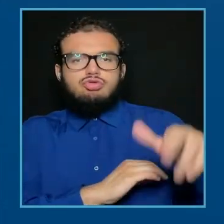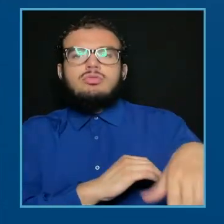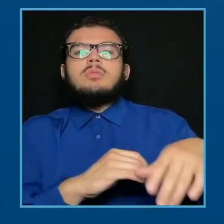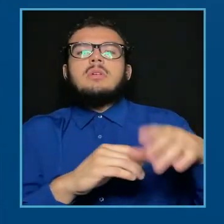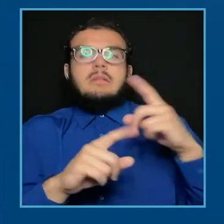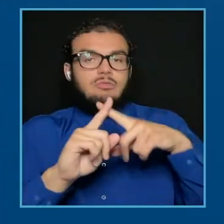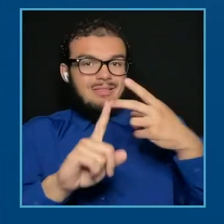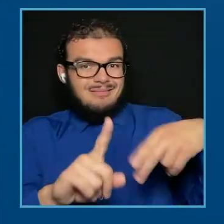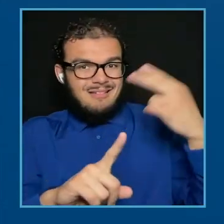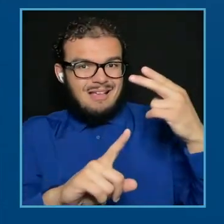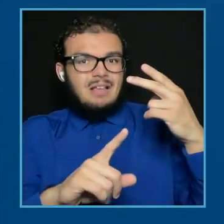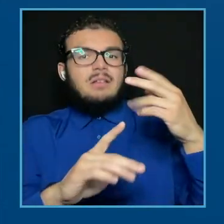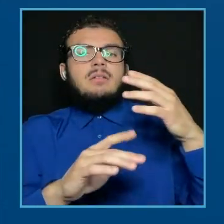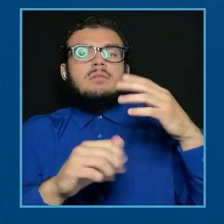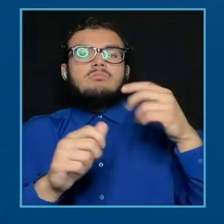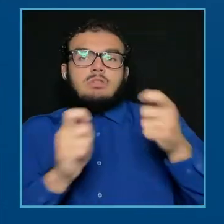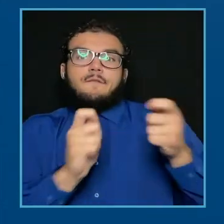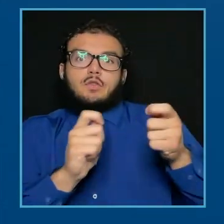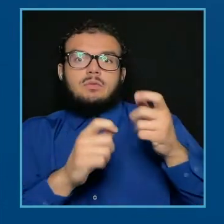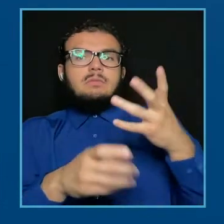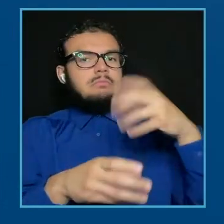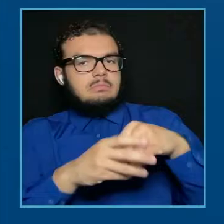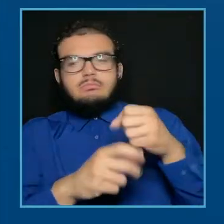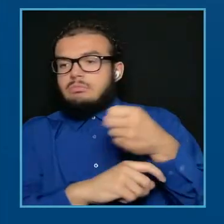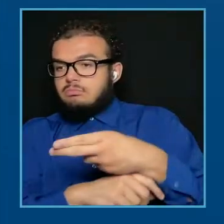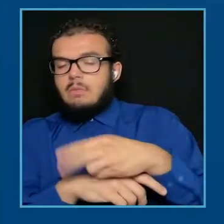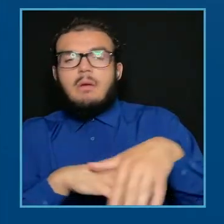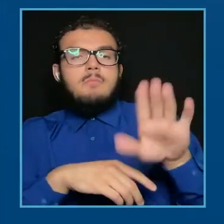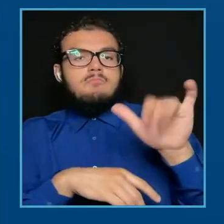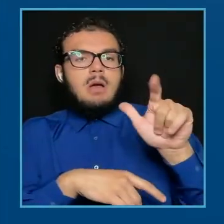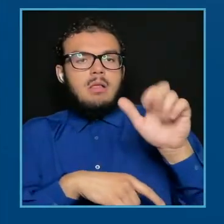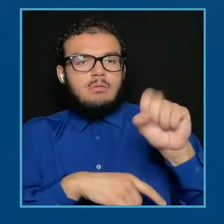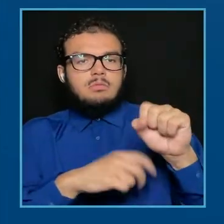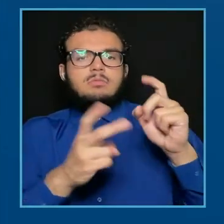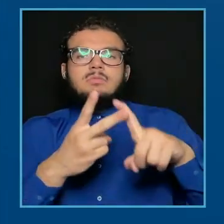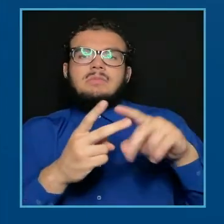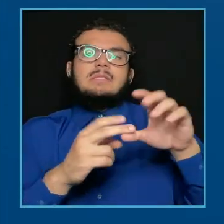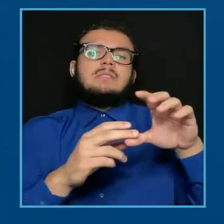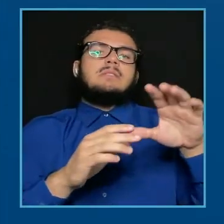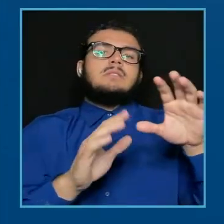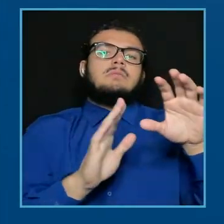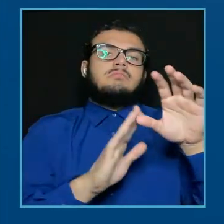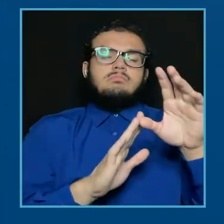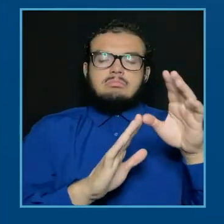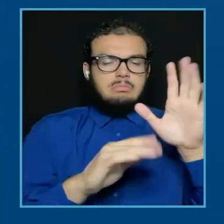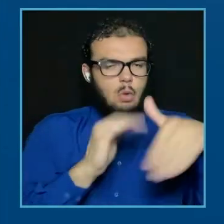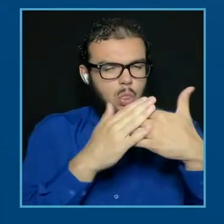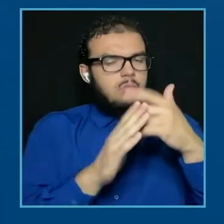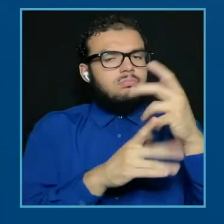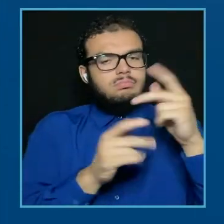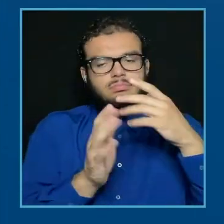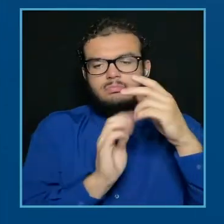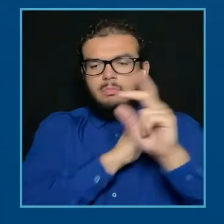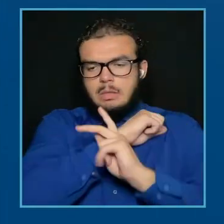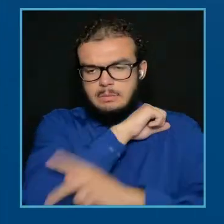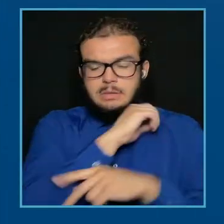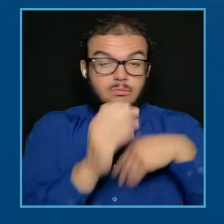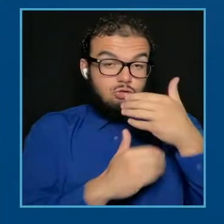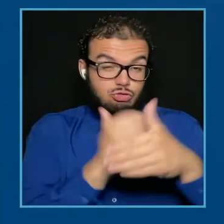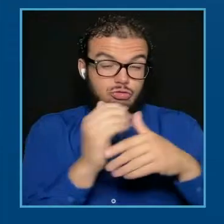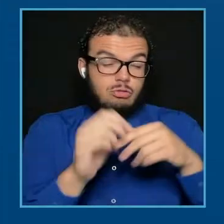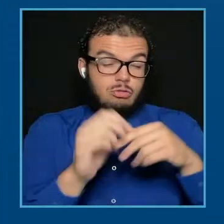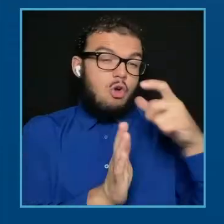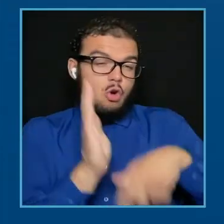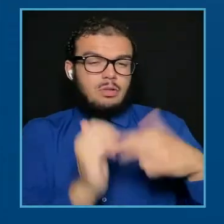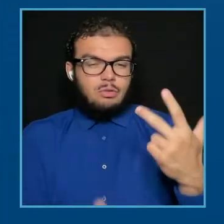highest authority governing our party. It supersedes the bylaws, it supersedes special rules, and it supersedes parliamentary procedure. Article 3, Section